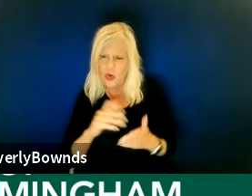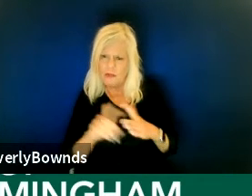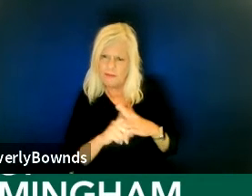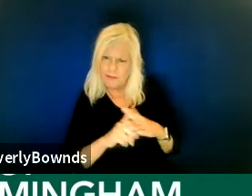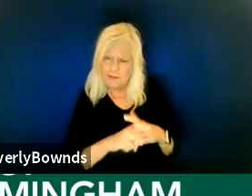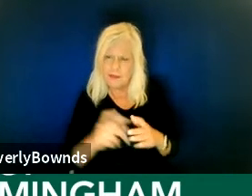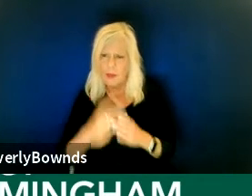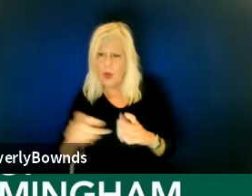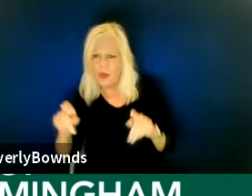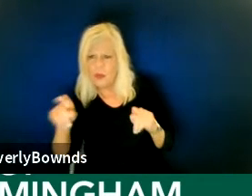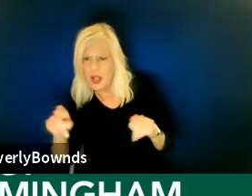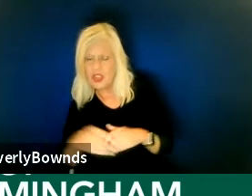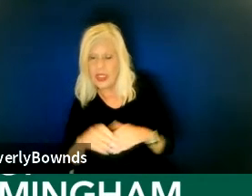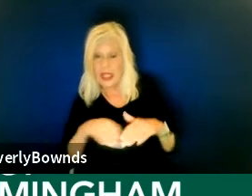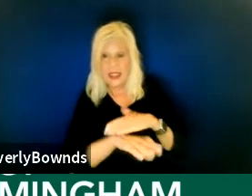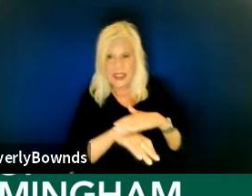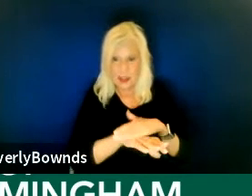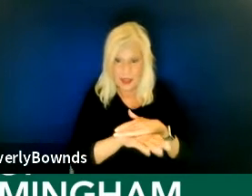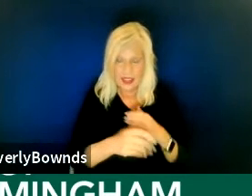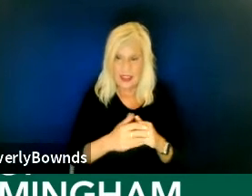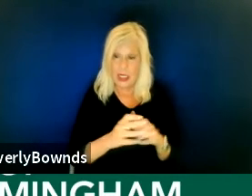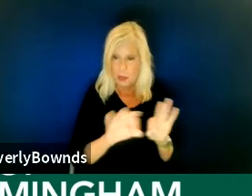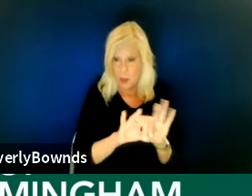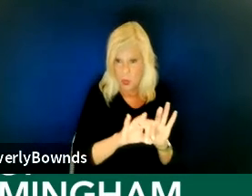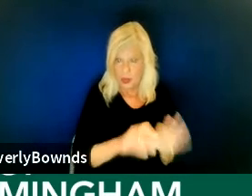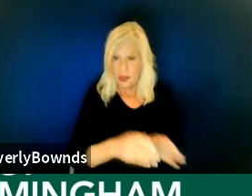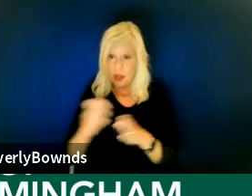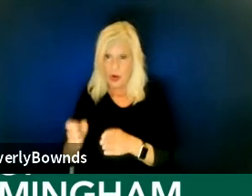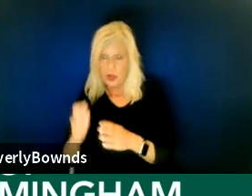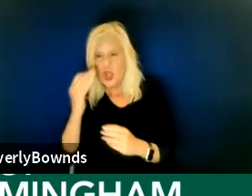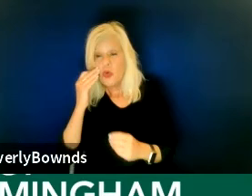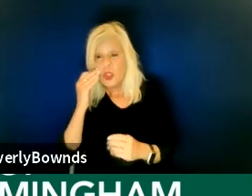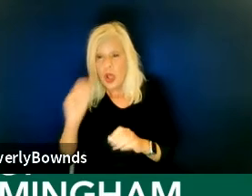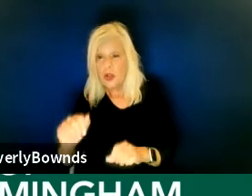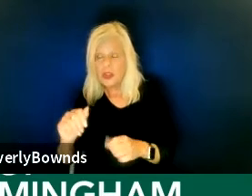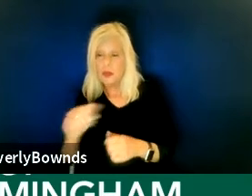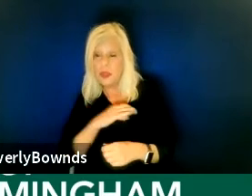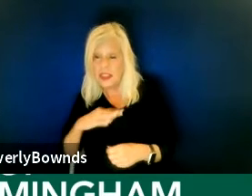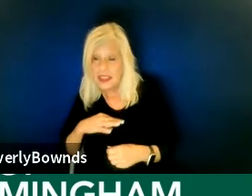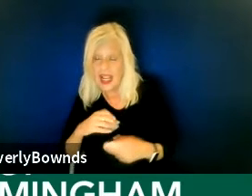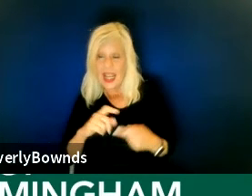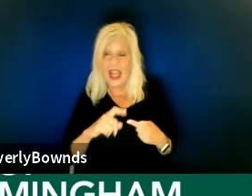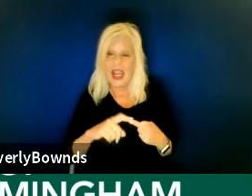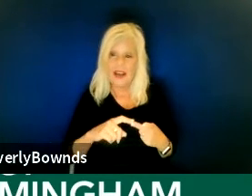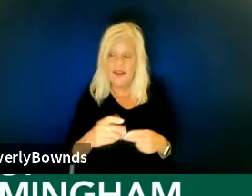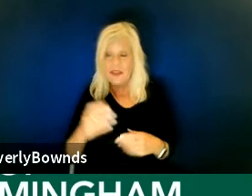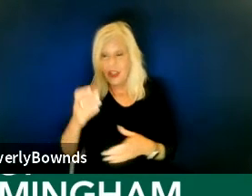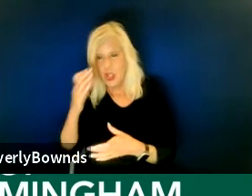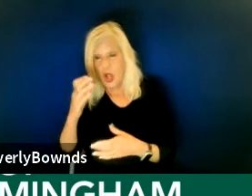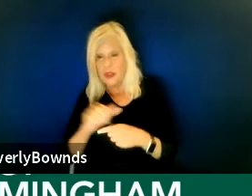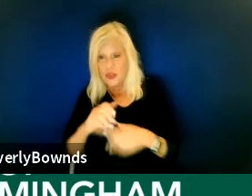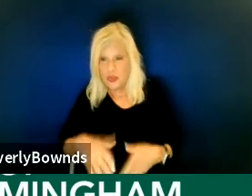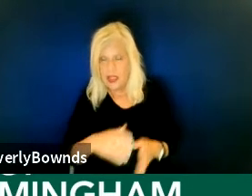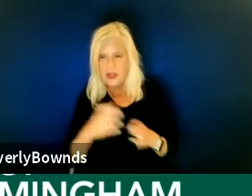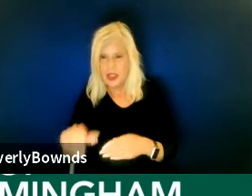It's not just the accessibility which is important, it's the knowledgeable staff, knowledge trainers, and then the